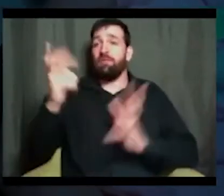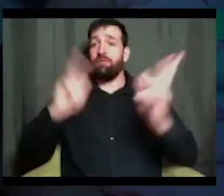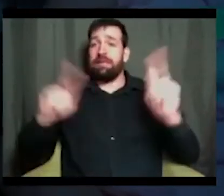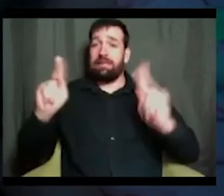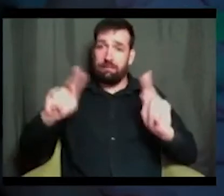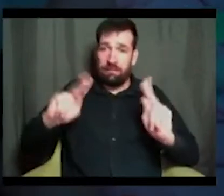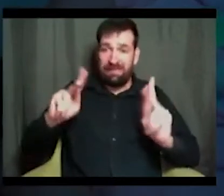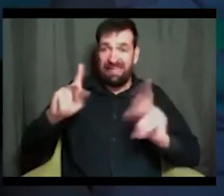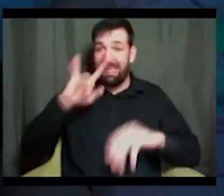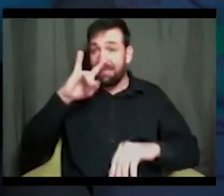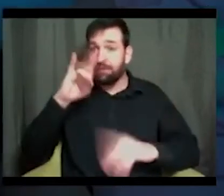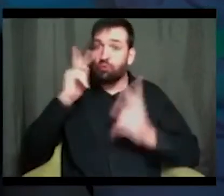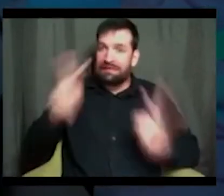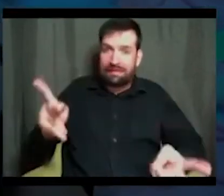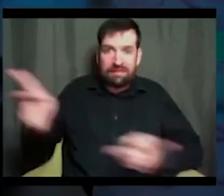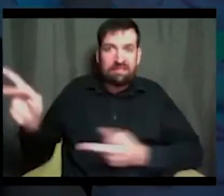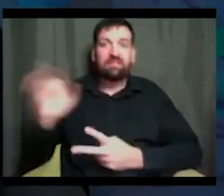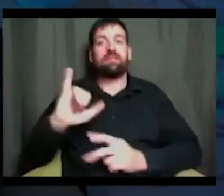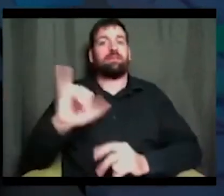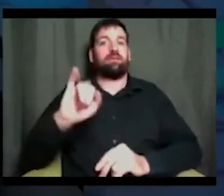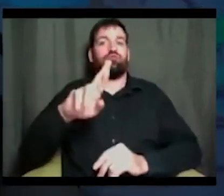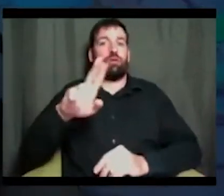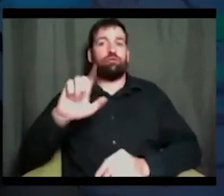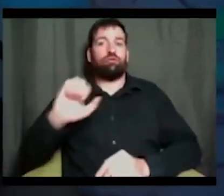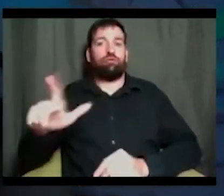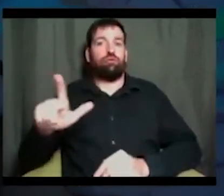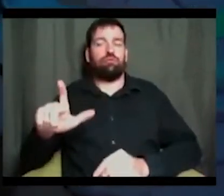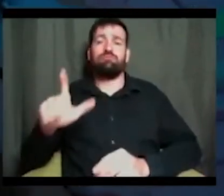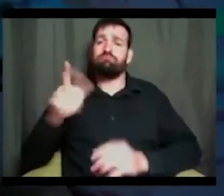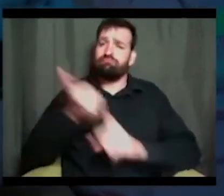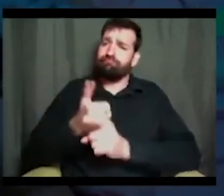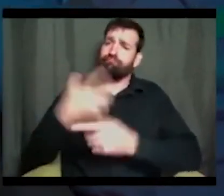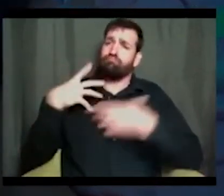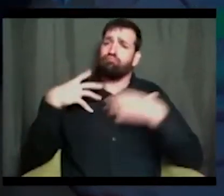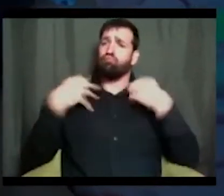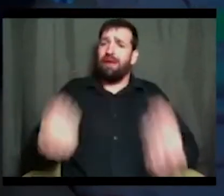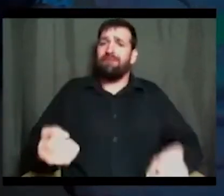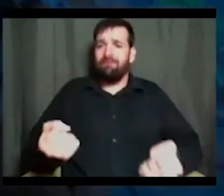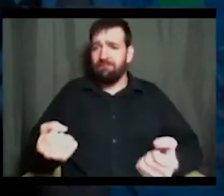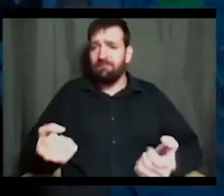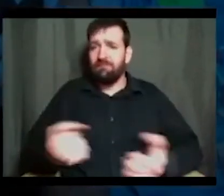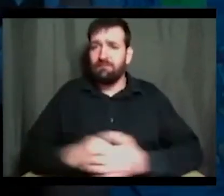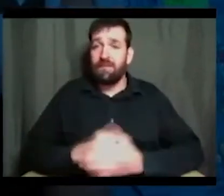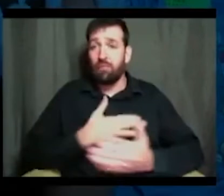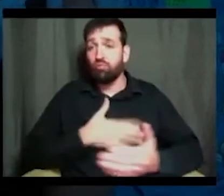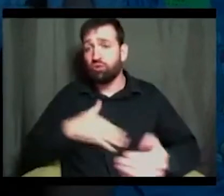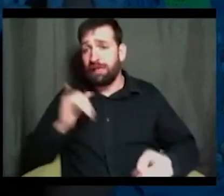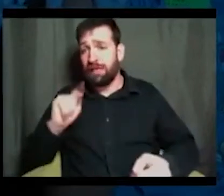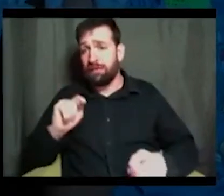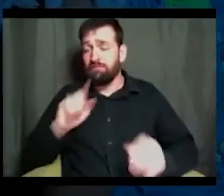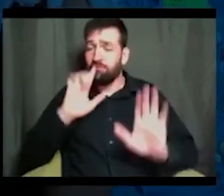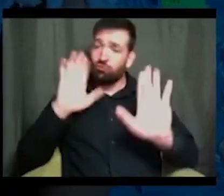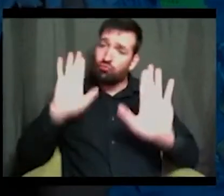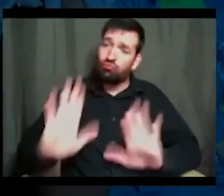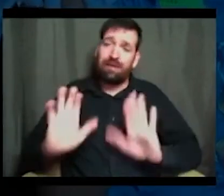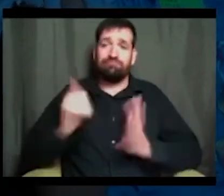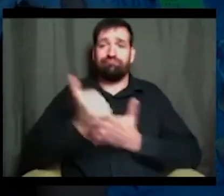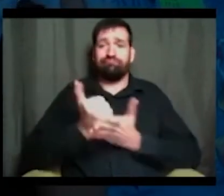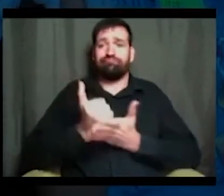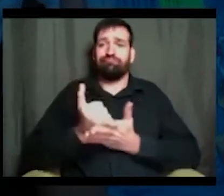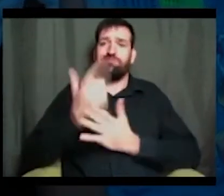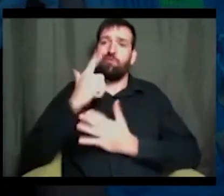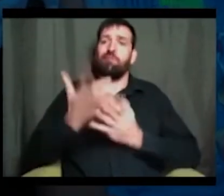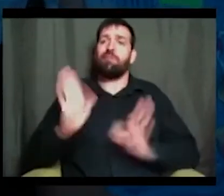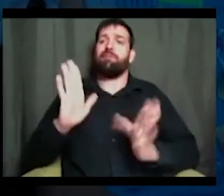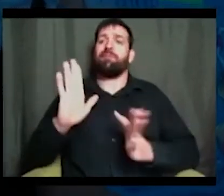things like what Russell just did, and being brave. So we appreciate that, and they're really being great stewards of health, public health safety, and we